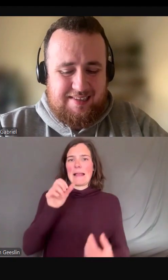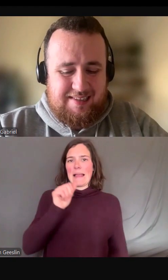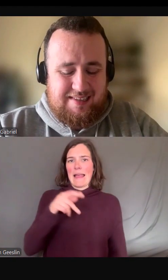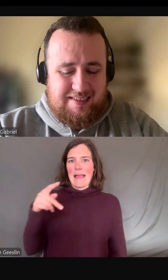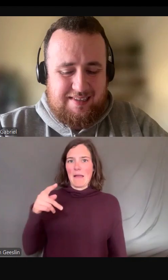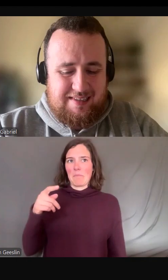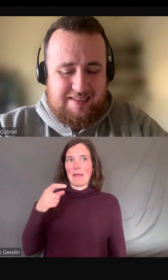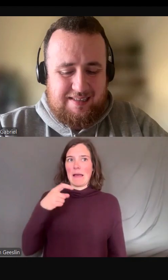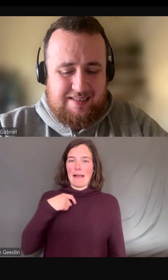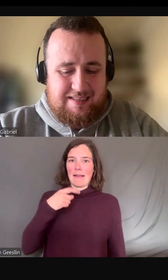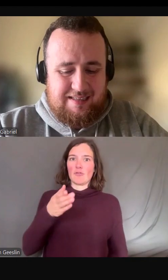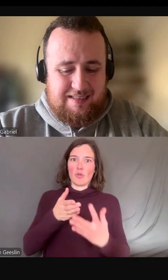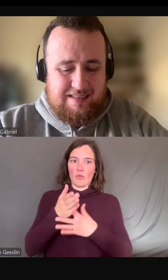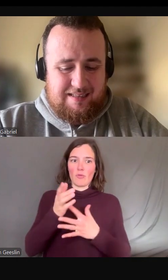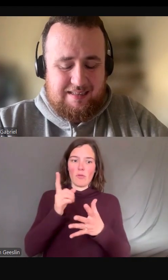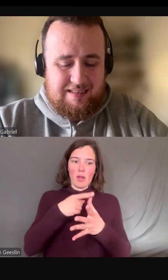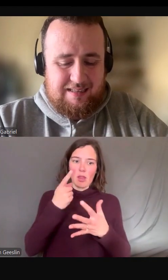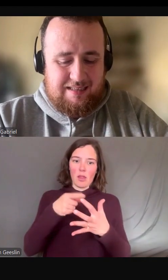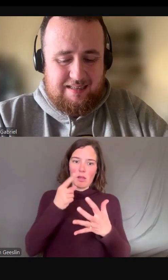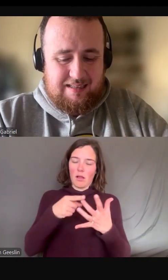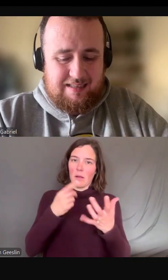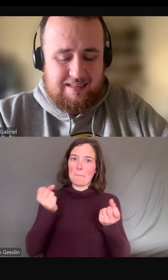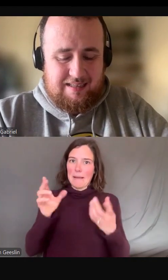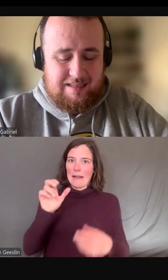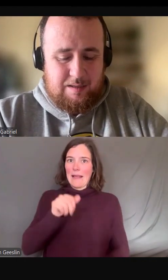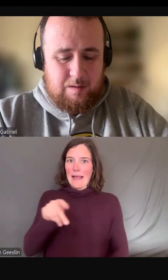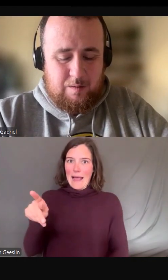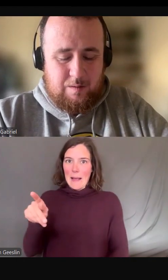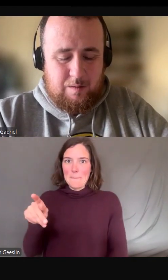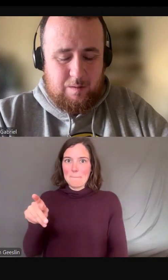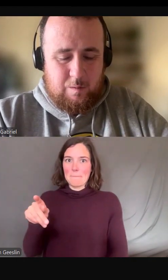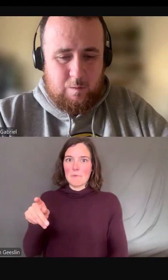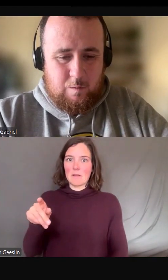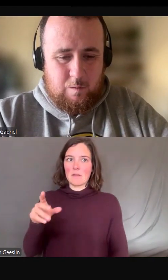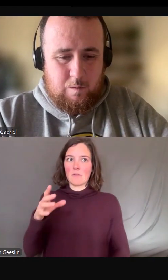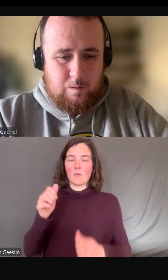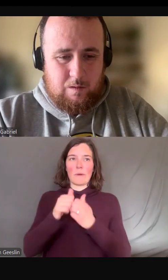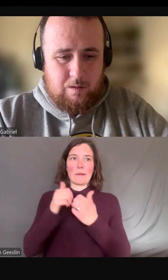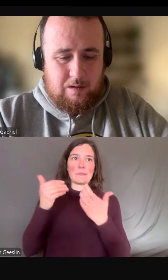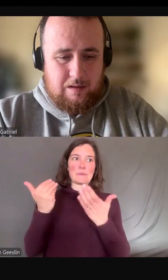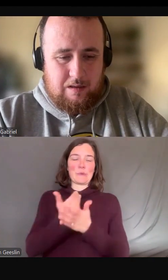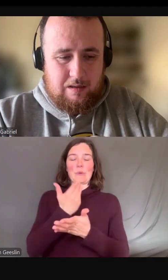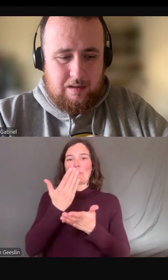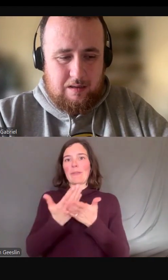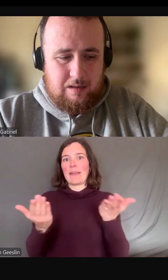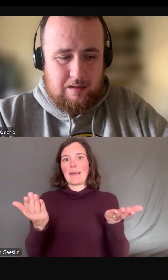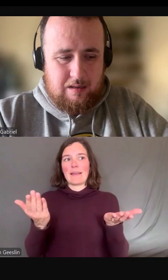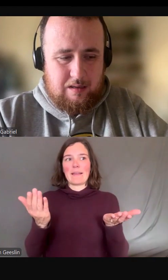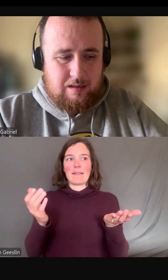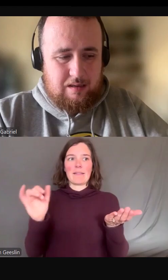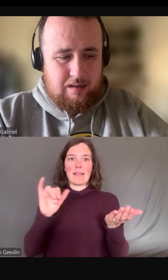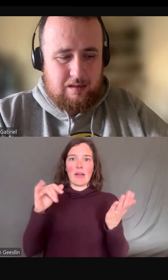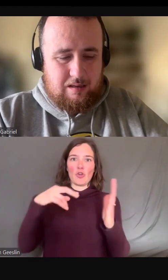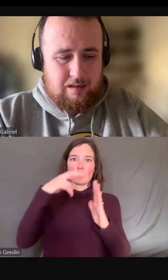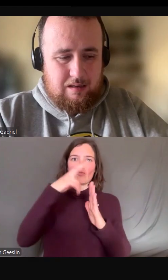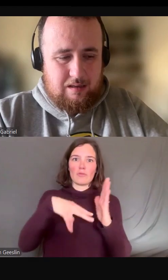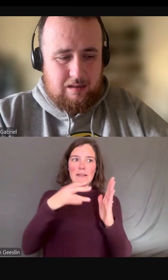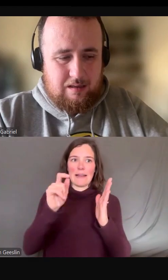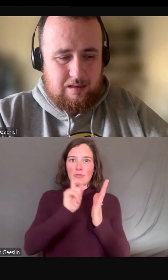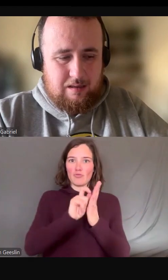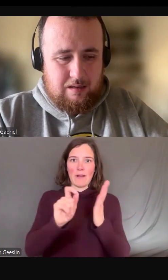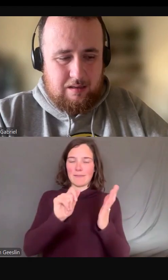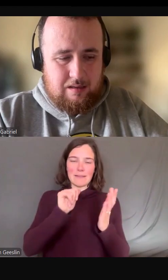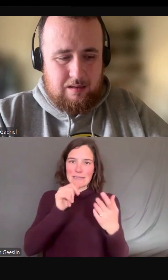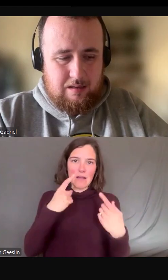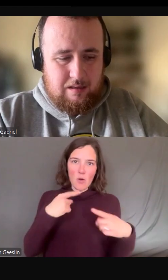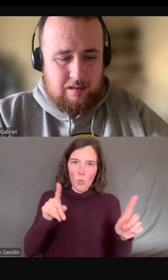to go through and, newer things. I mean, read and write does not work. The